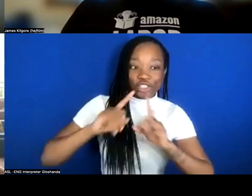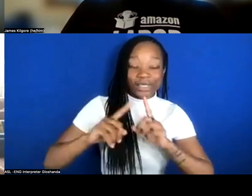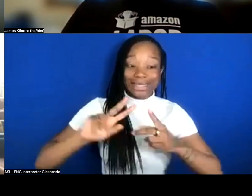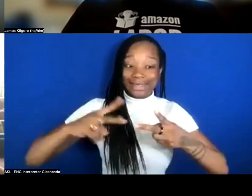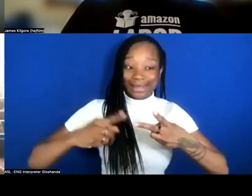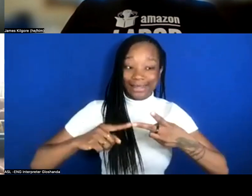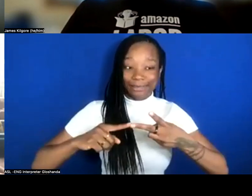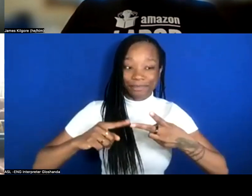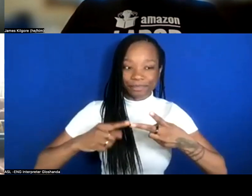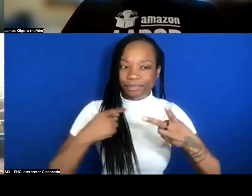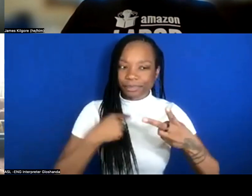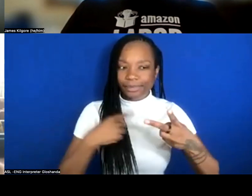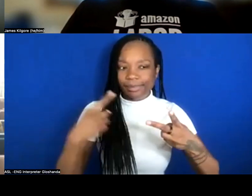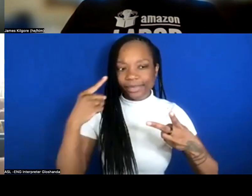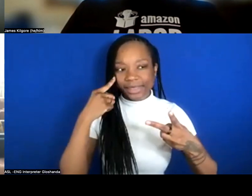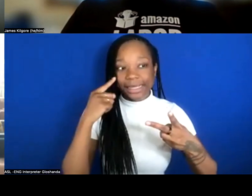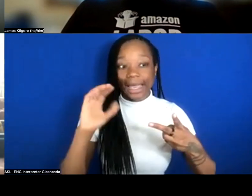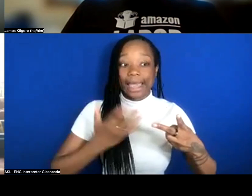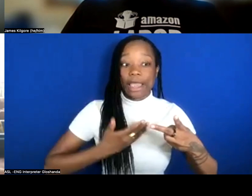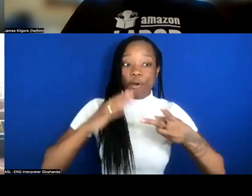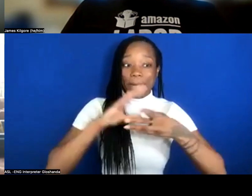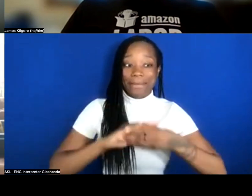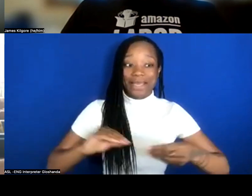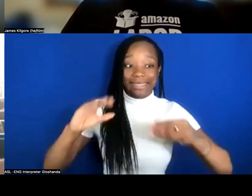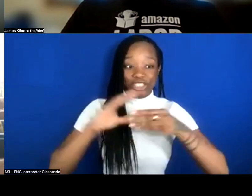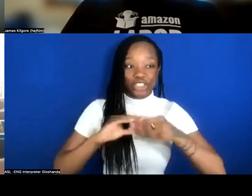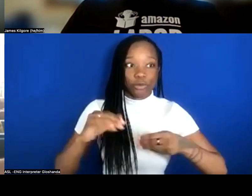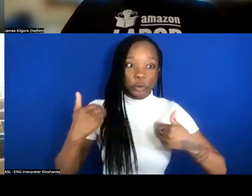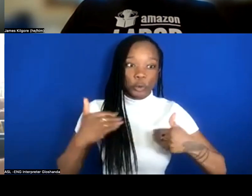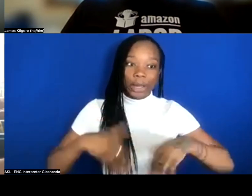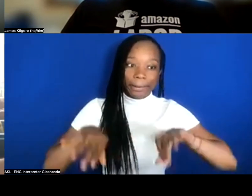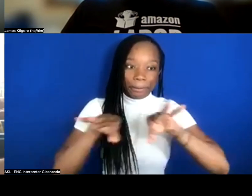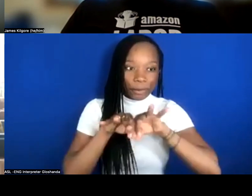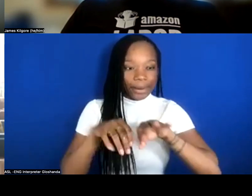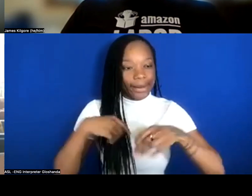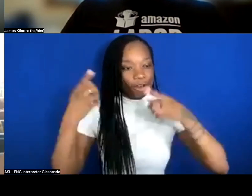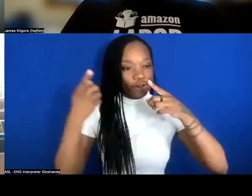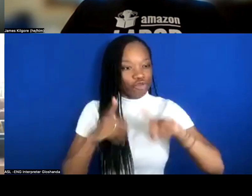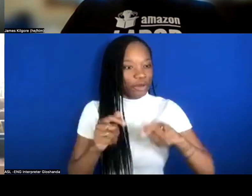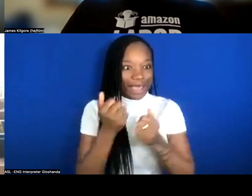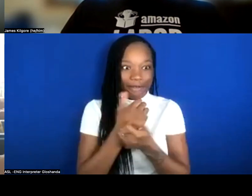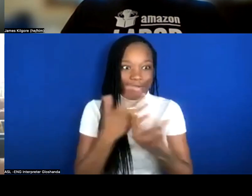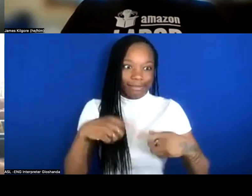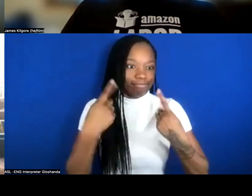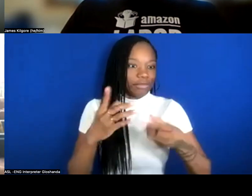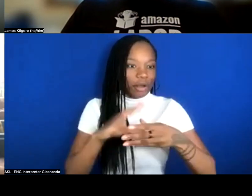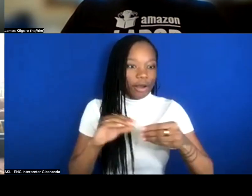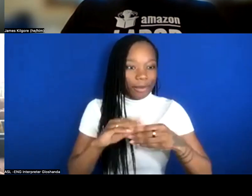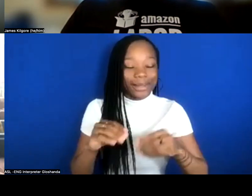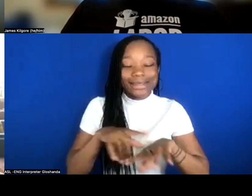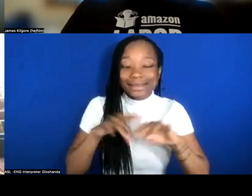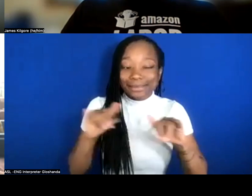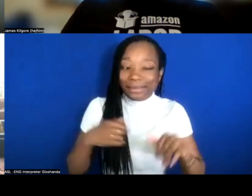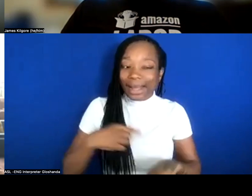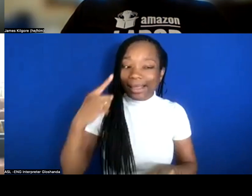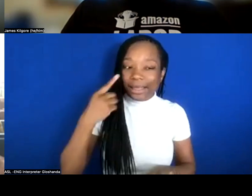second thing is, I think, you know, our messaging is incredibly important, and I agree with everything that's been said, but I also think we have to